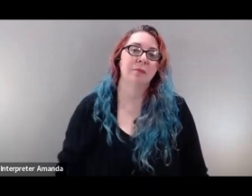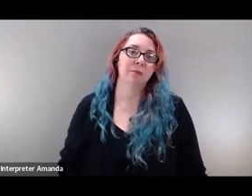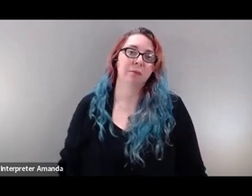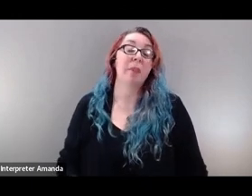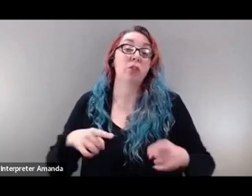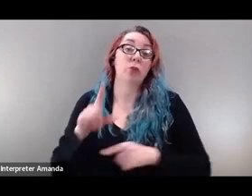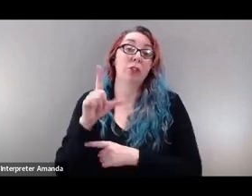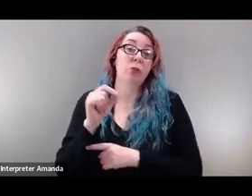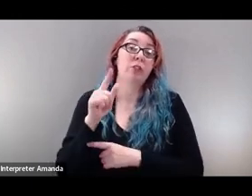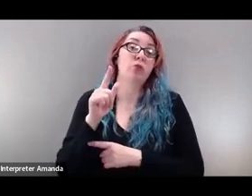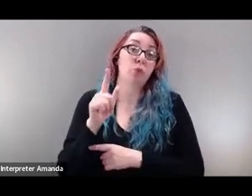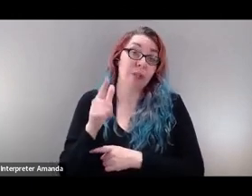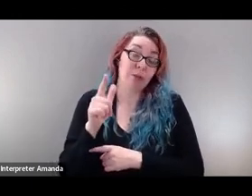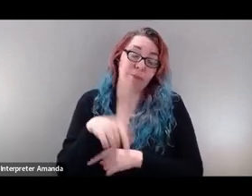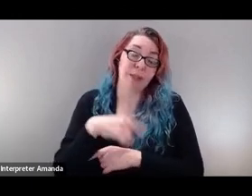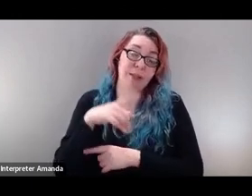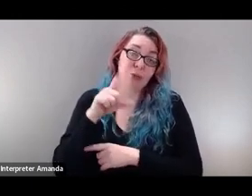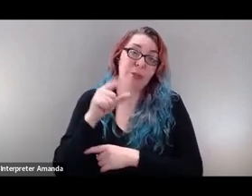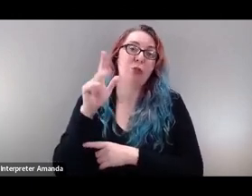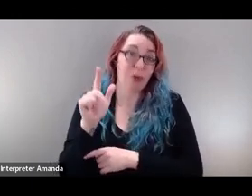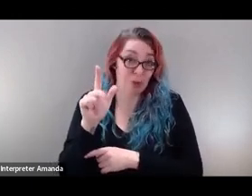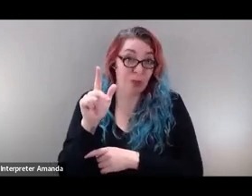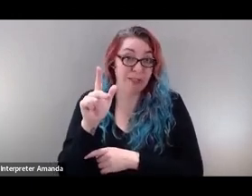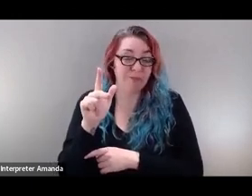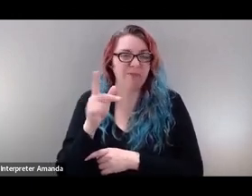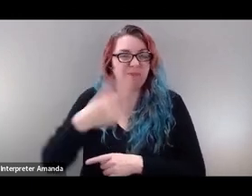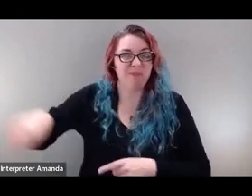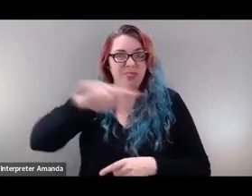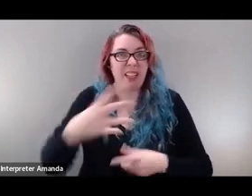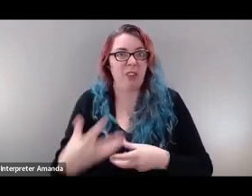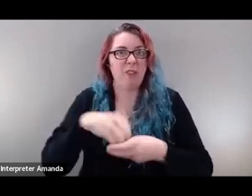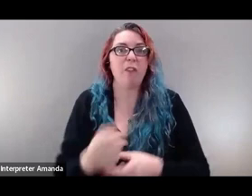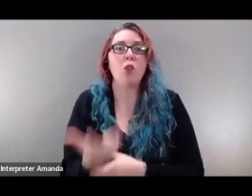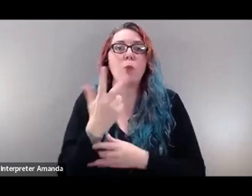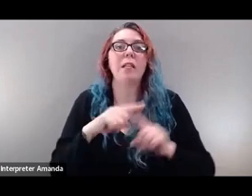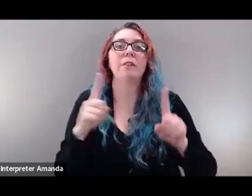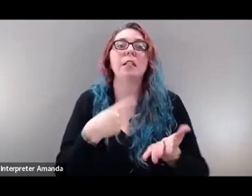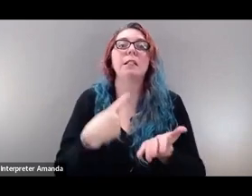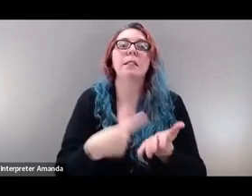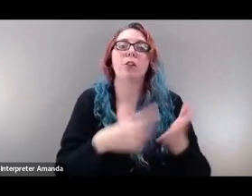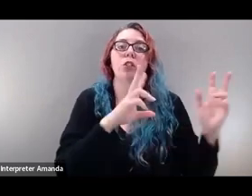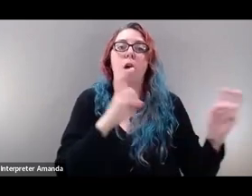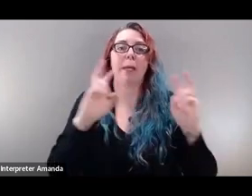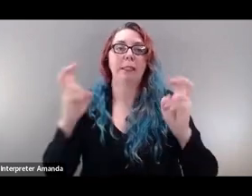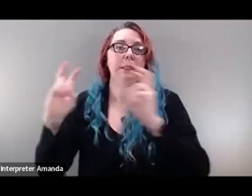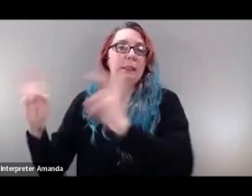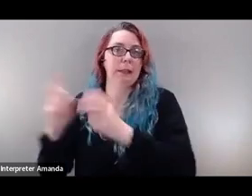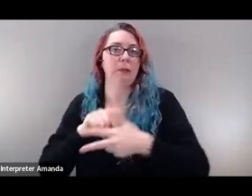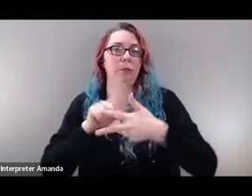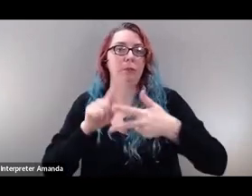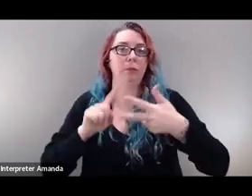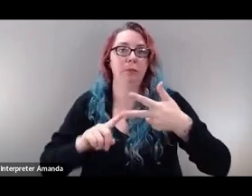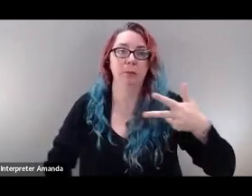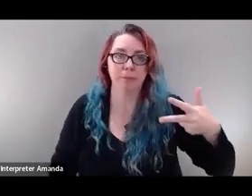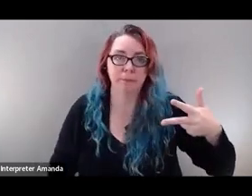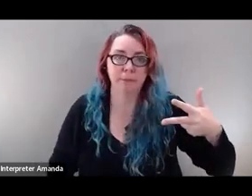and learned from each other by exploring 3 discussion areas. These 3 discussion areas, created in partnership with our